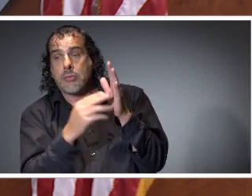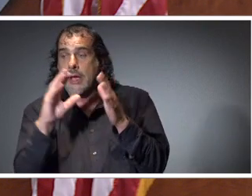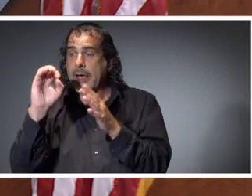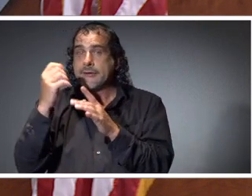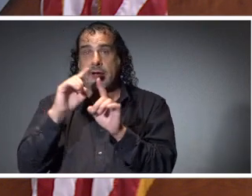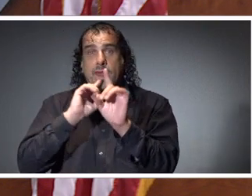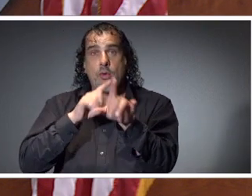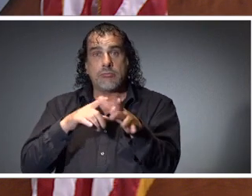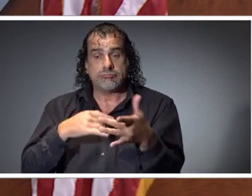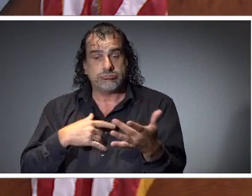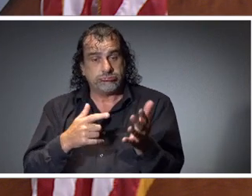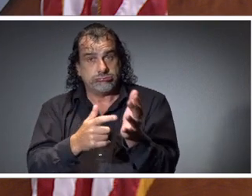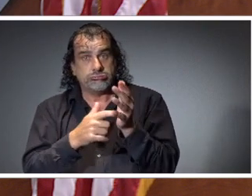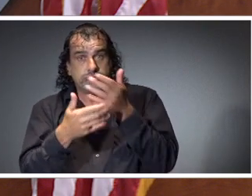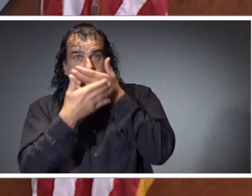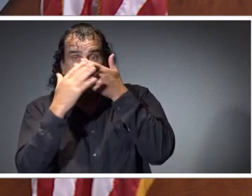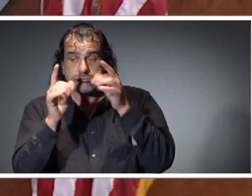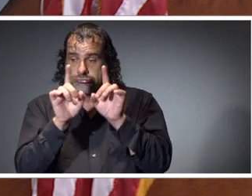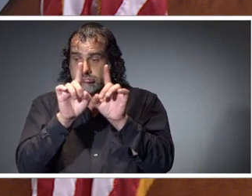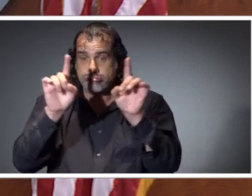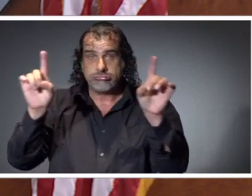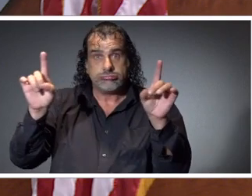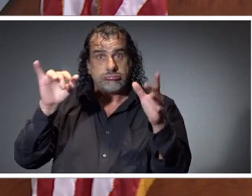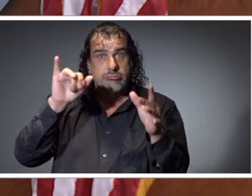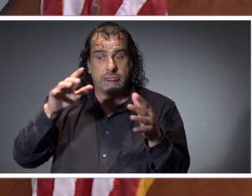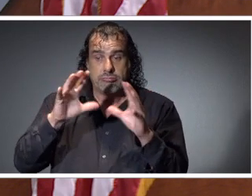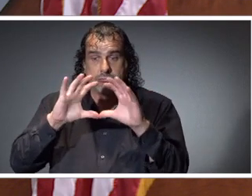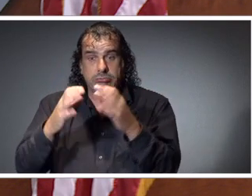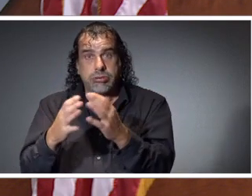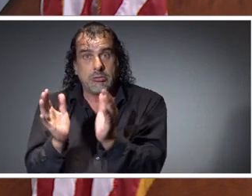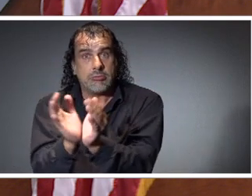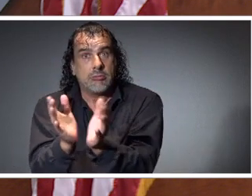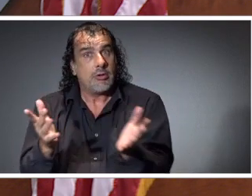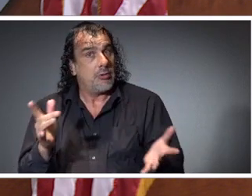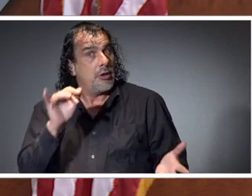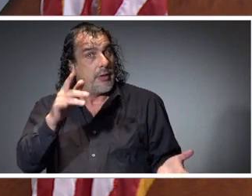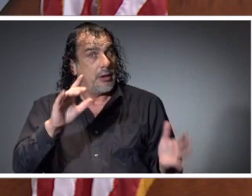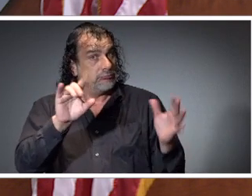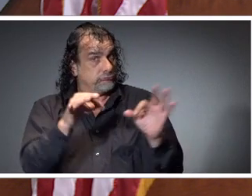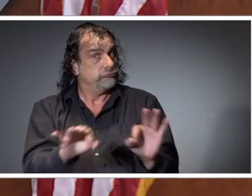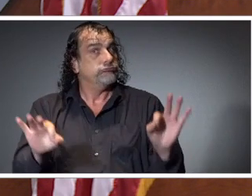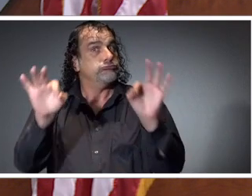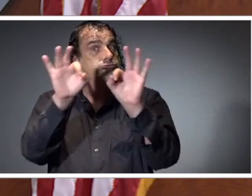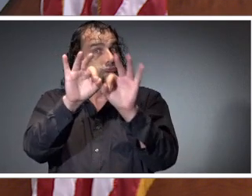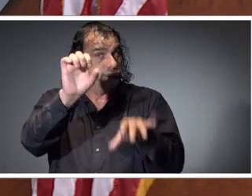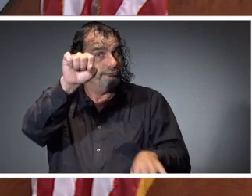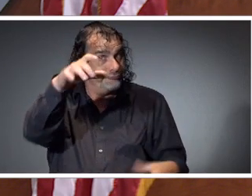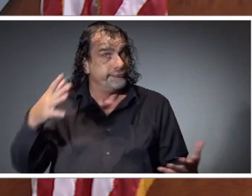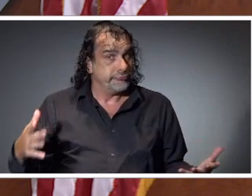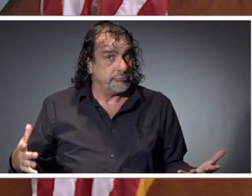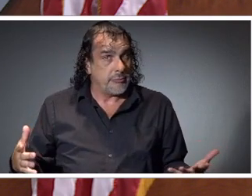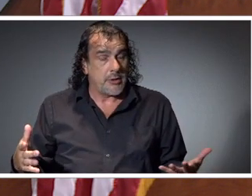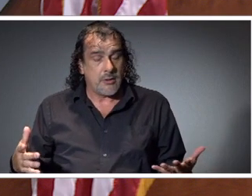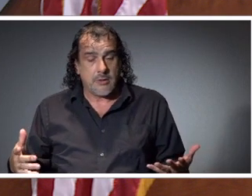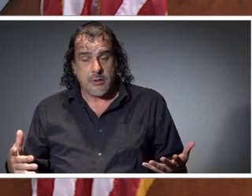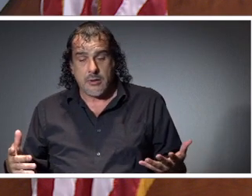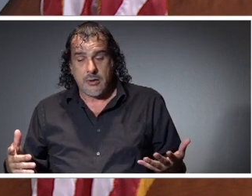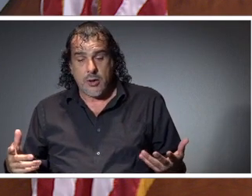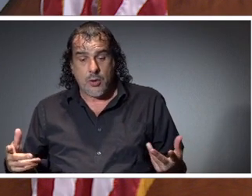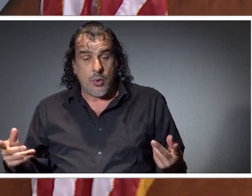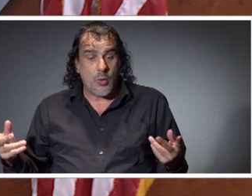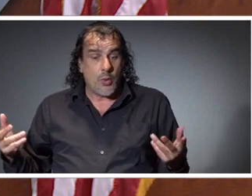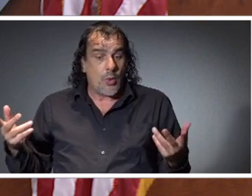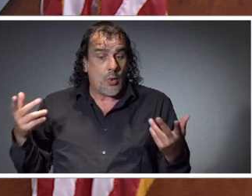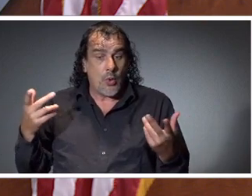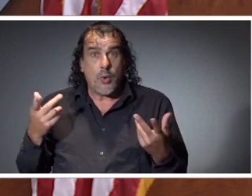to wear a mask, to stay socially distanced, matters. The worst thing we can do right now is let